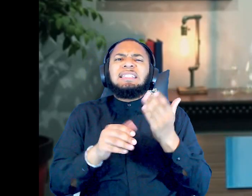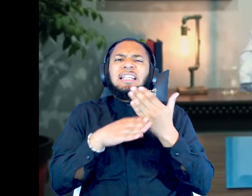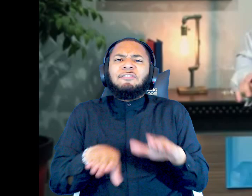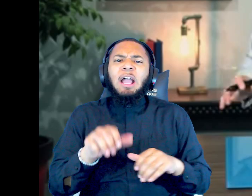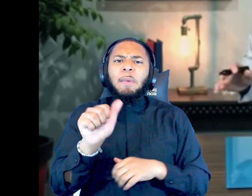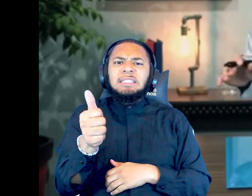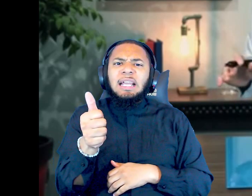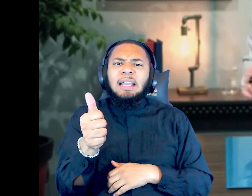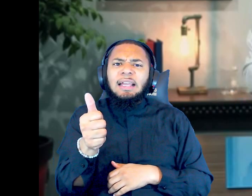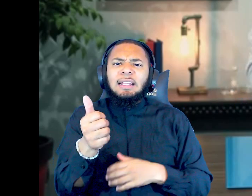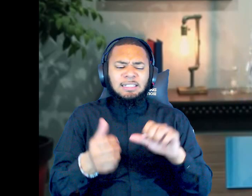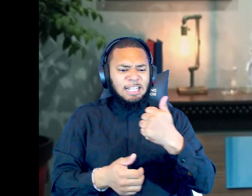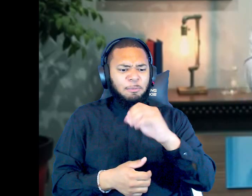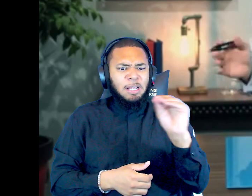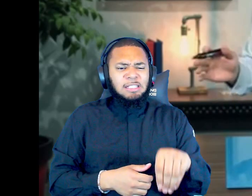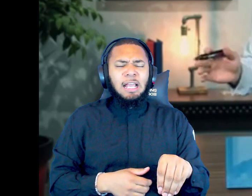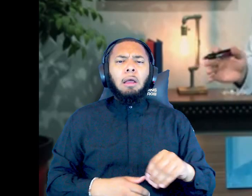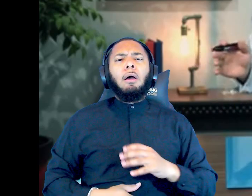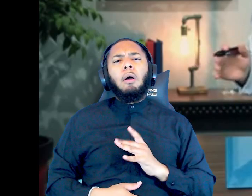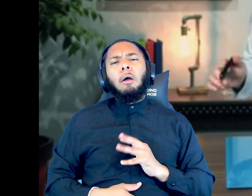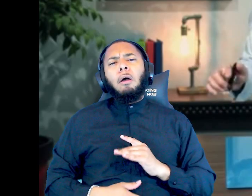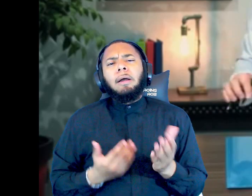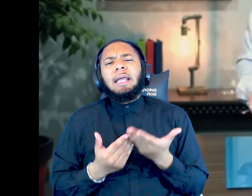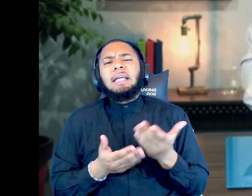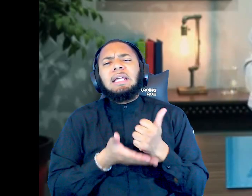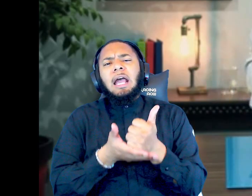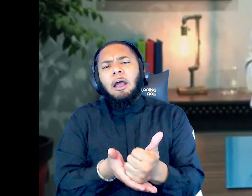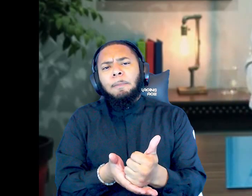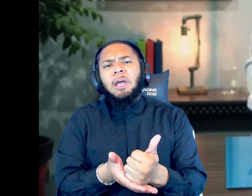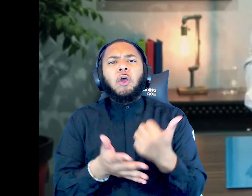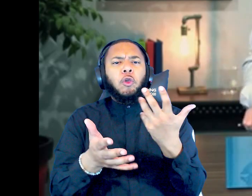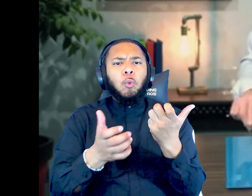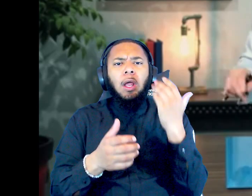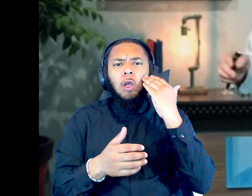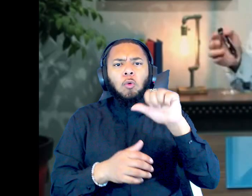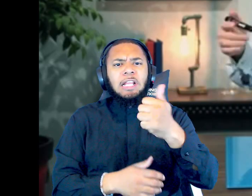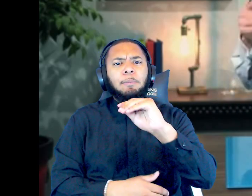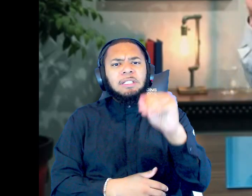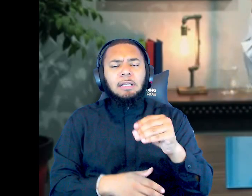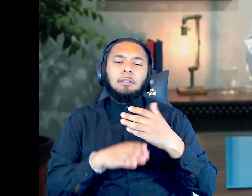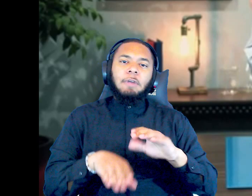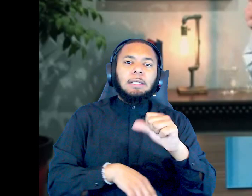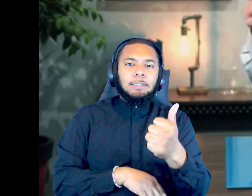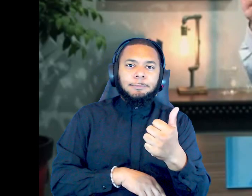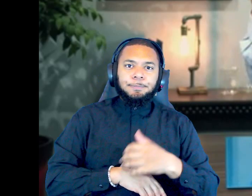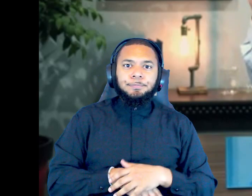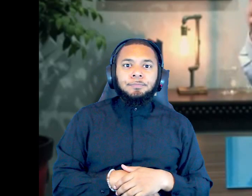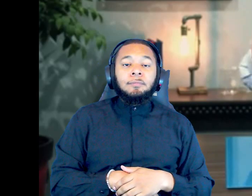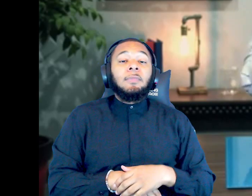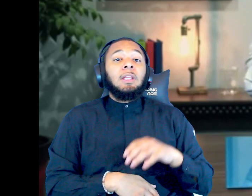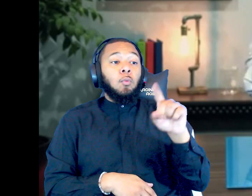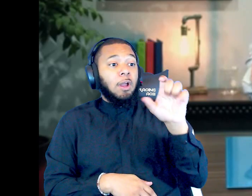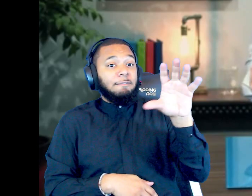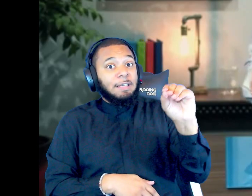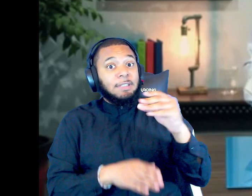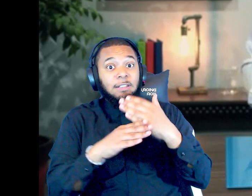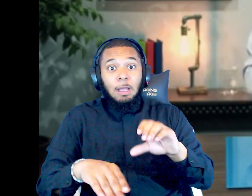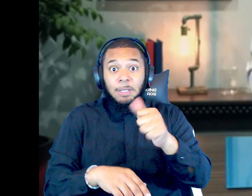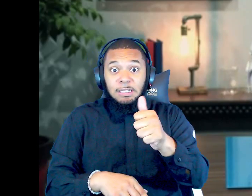whenever you need to take 10% of something, you just divide by 10. If I divide 150 by 10, boom, I know it's 15.